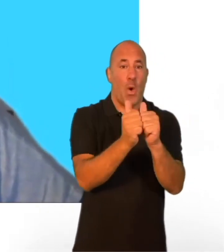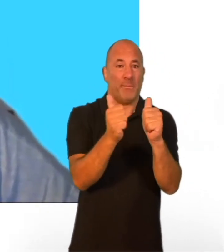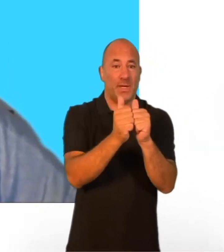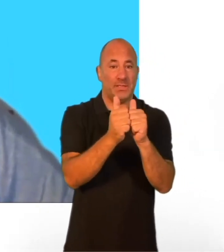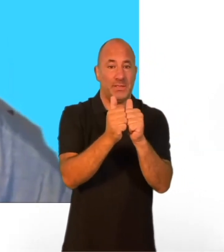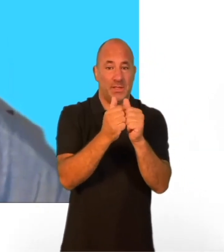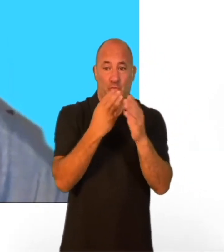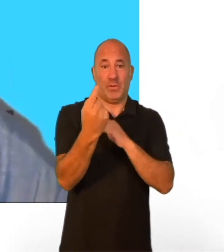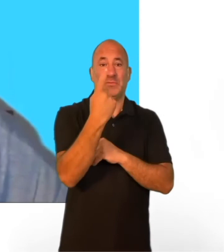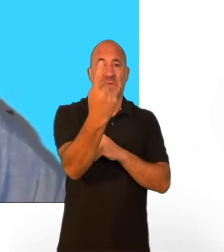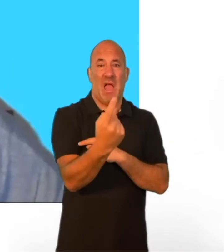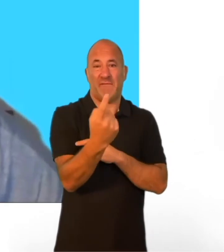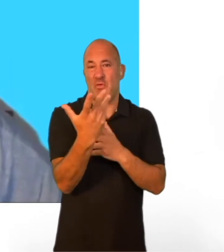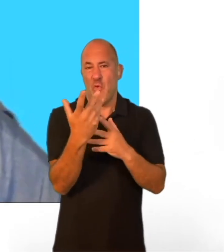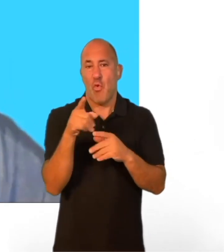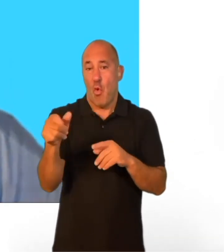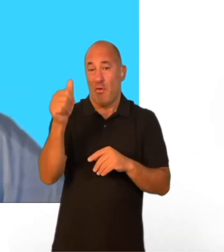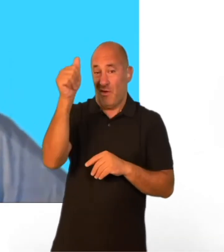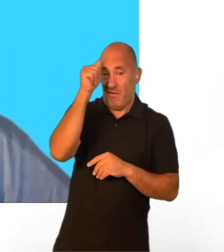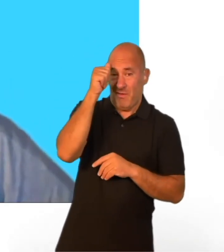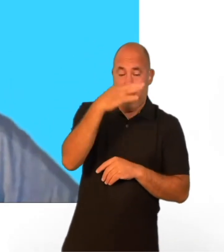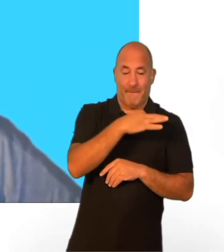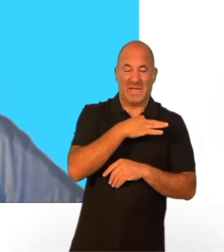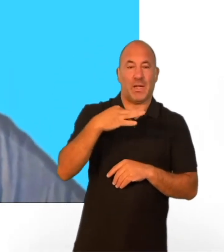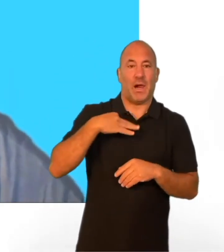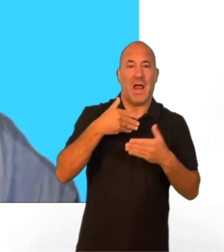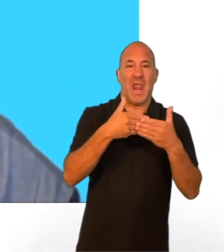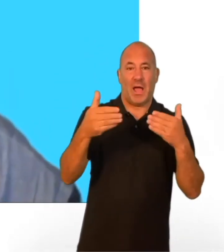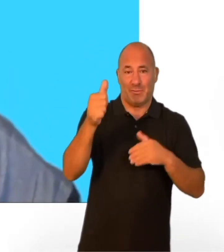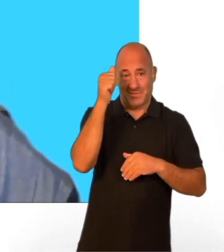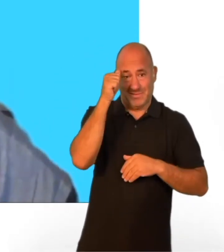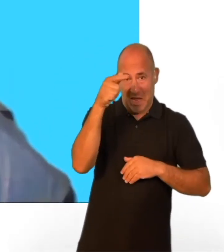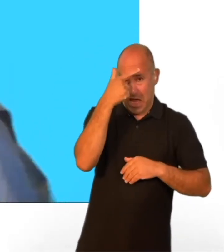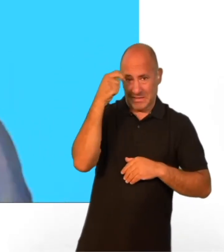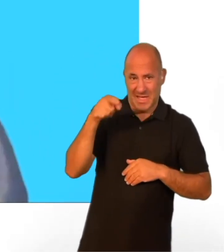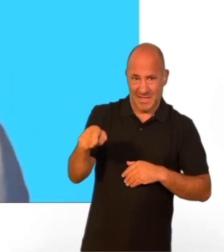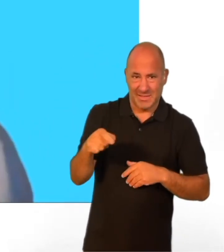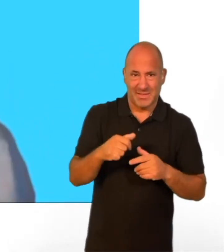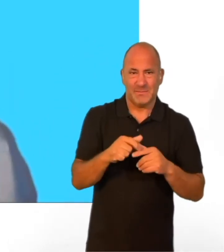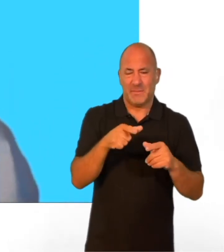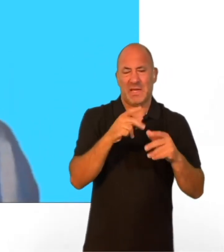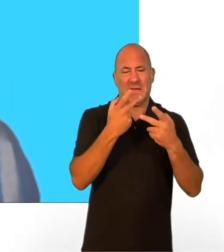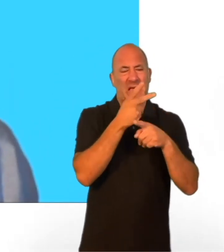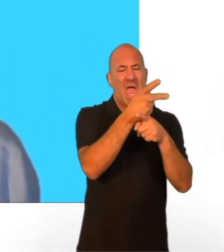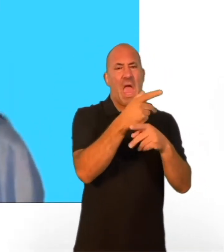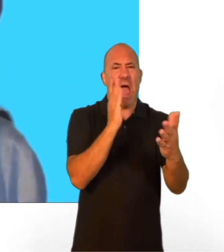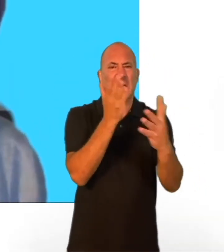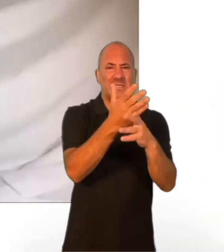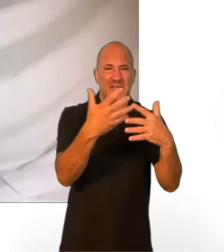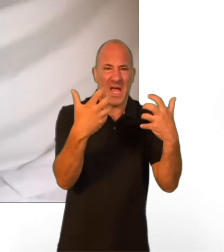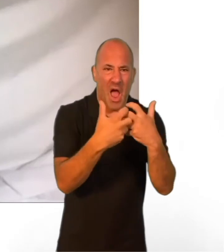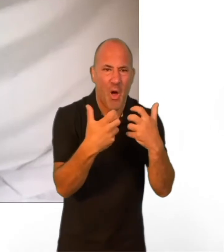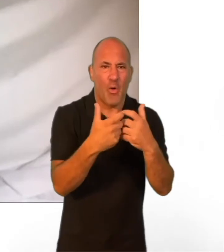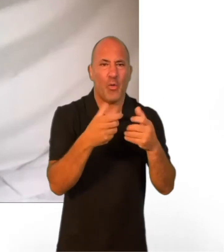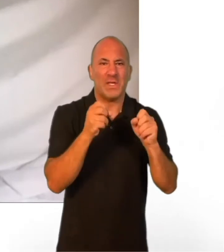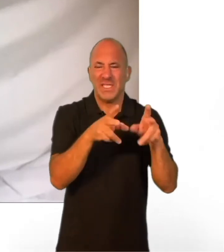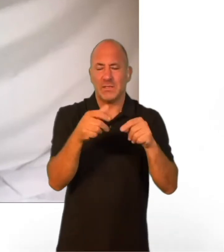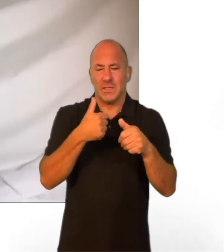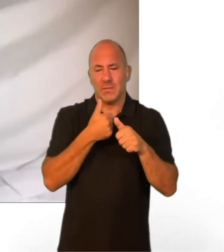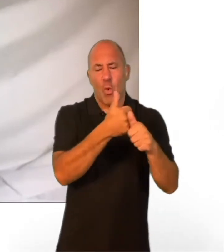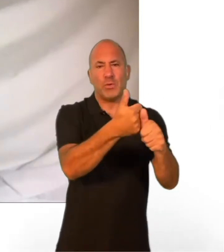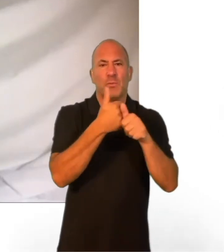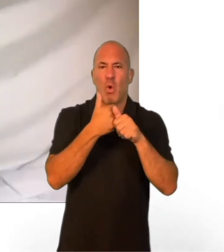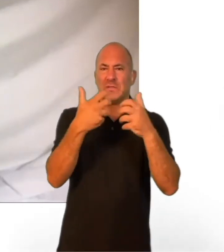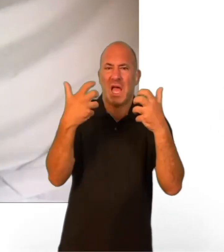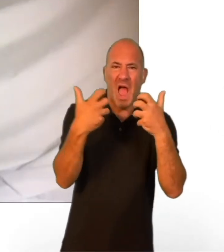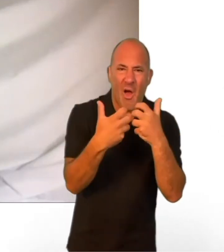like someone who understands certain kinds of medical language, who like how we access care, and how